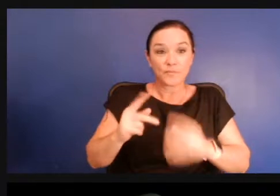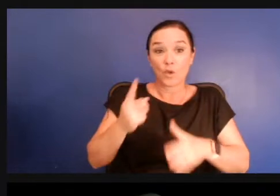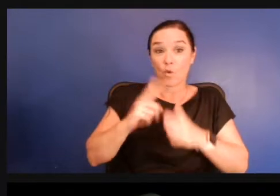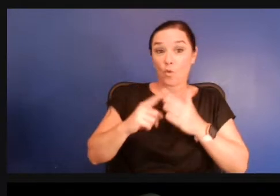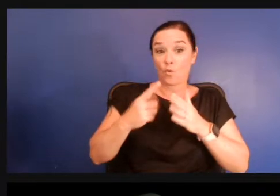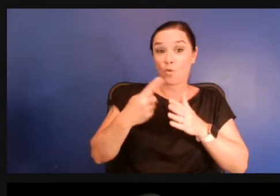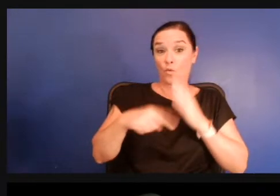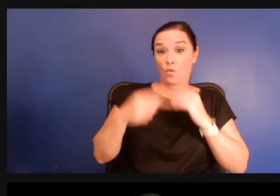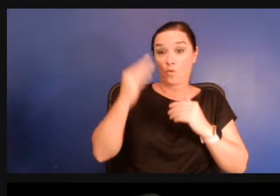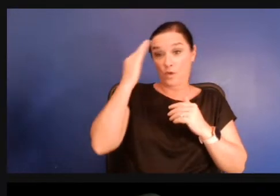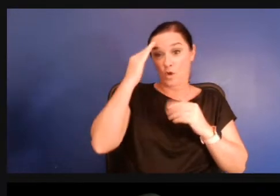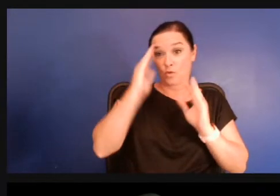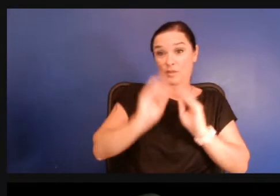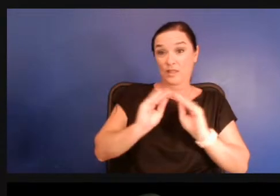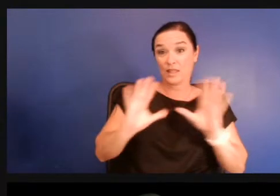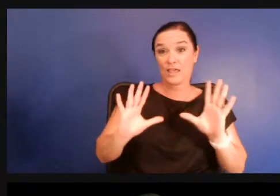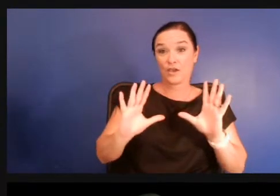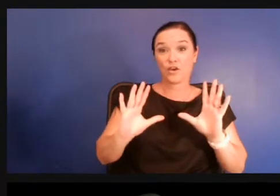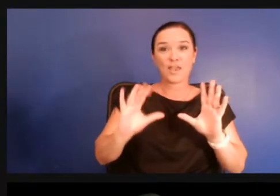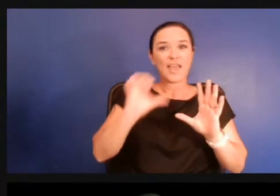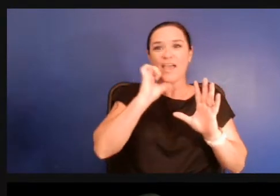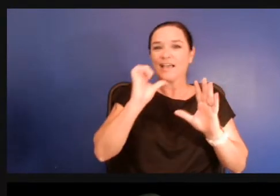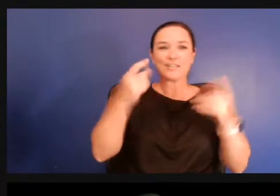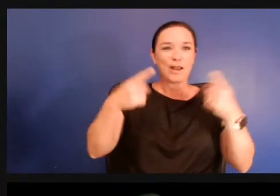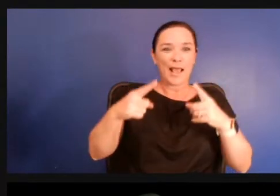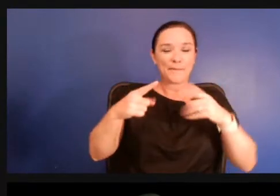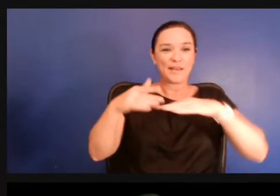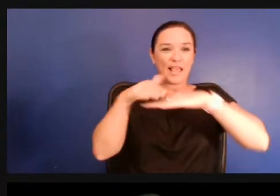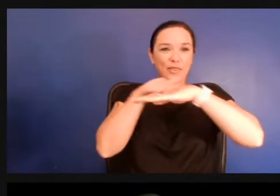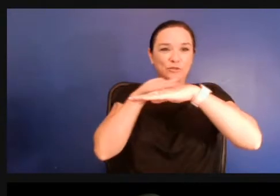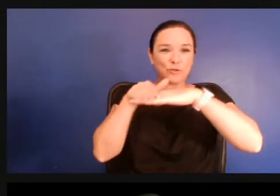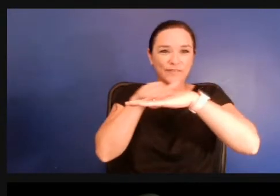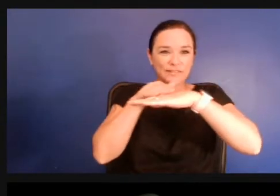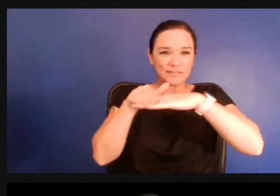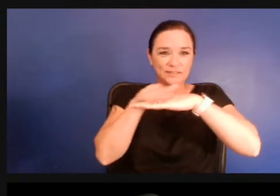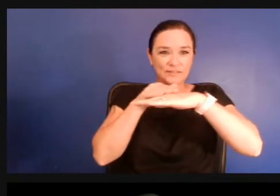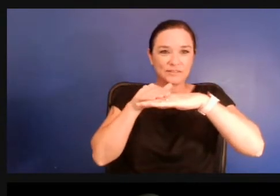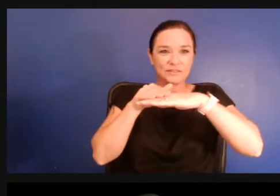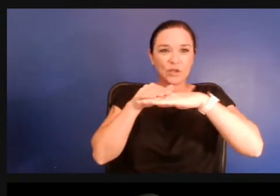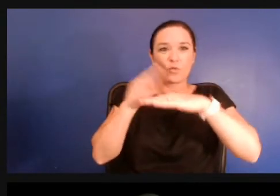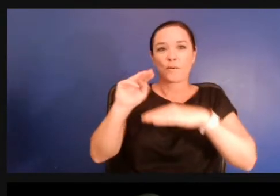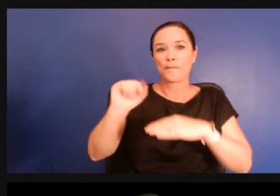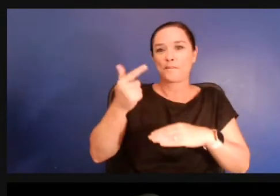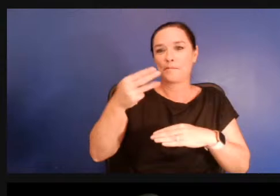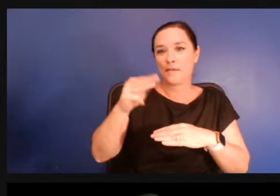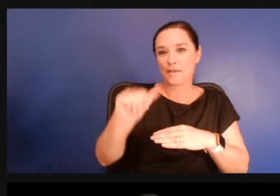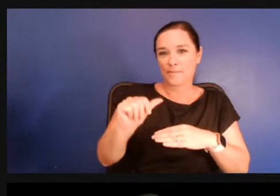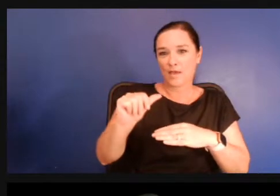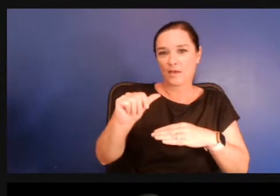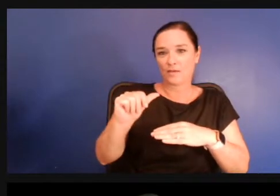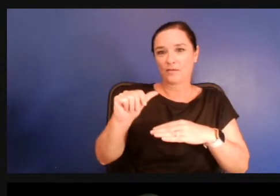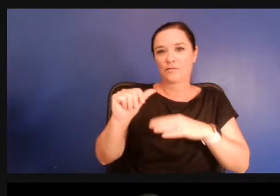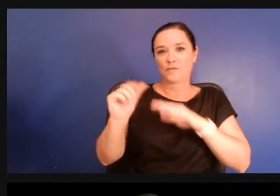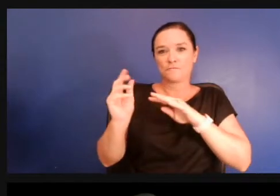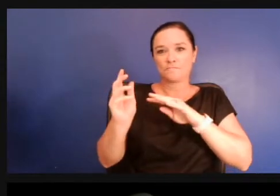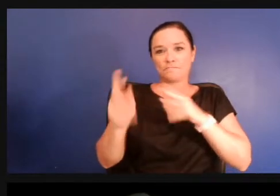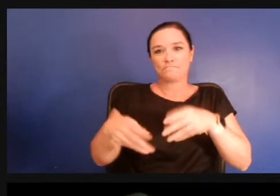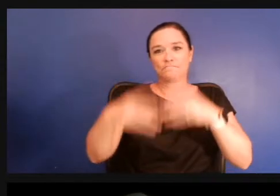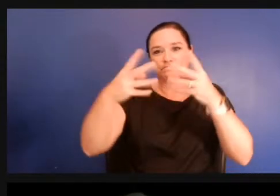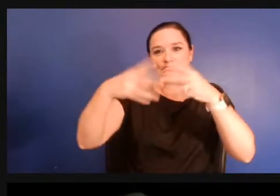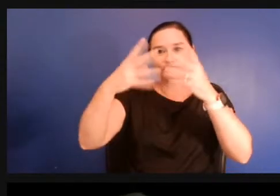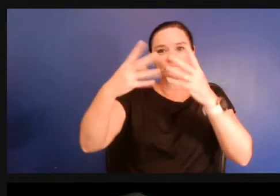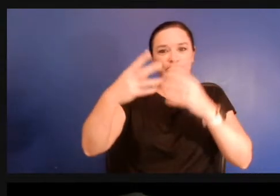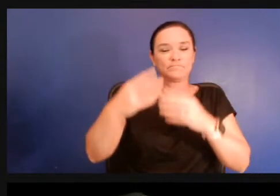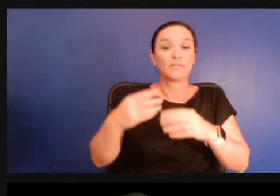down here regardless. It's not anywhere up here near the surface where it'd be the magma coming towards the surface. So even though I'm sure this causes